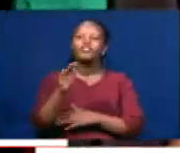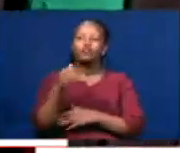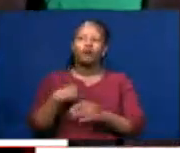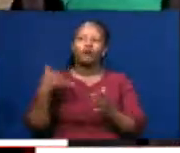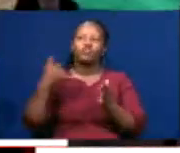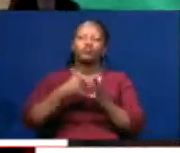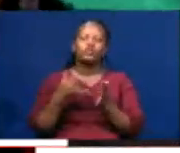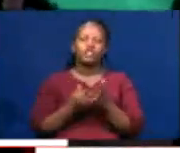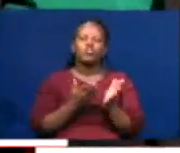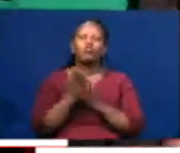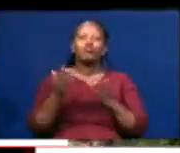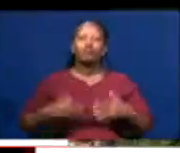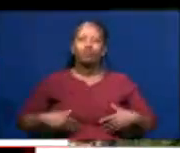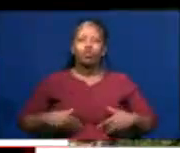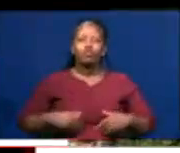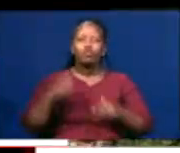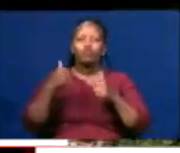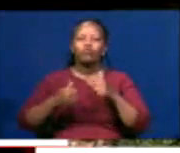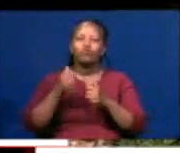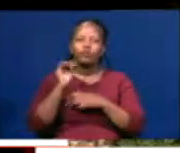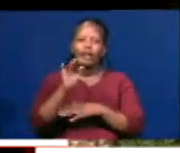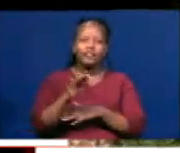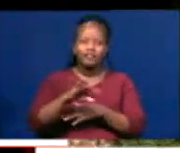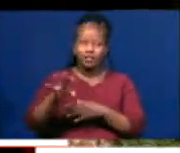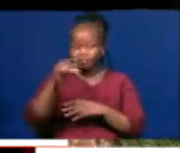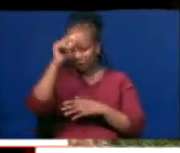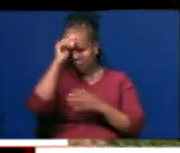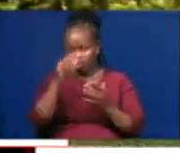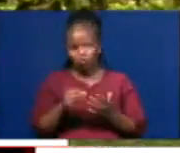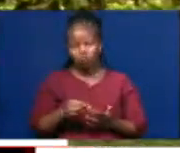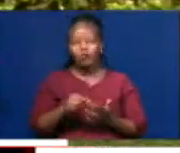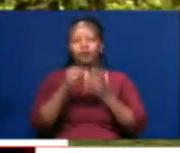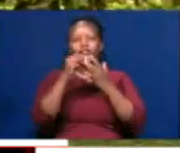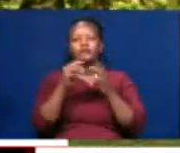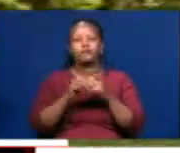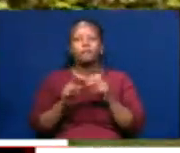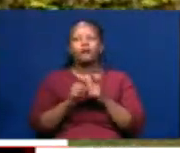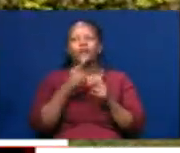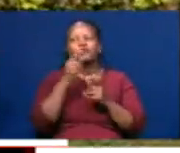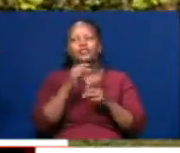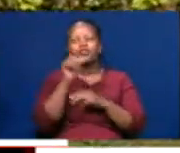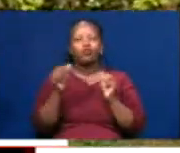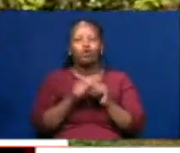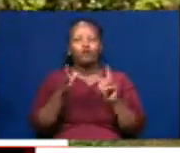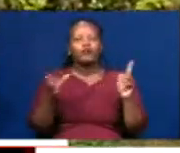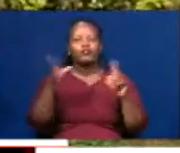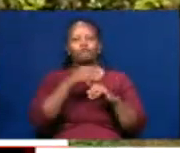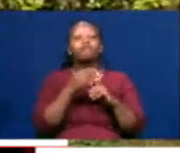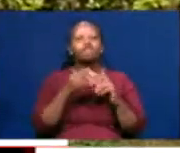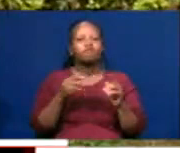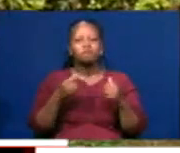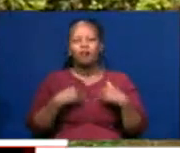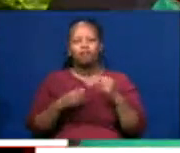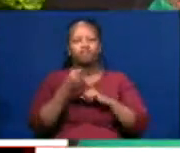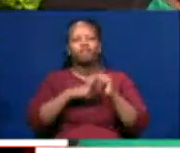they say will compel the county government to prioritize their employment, arguing that if engaged in constructive activities, they'll not be available